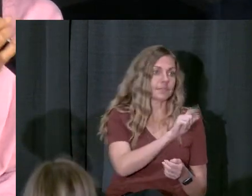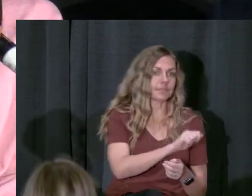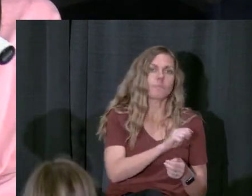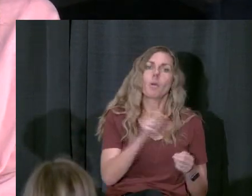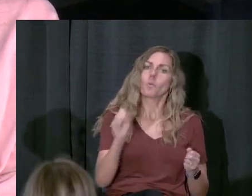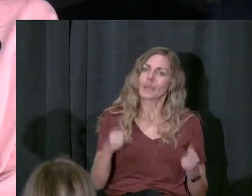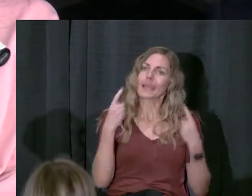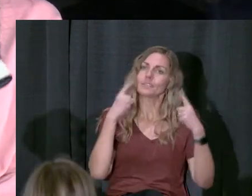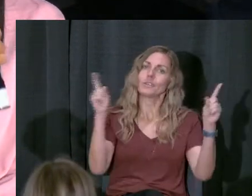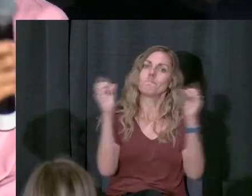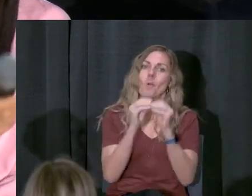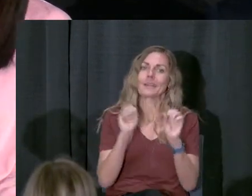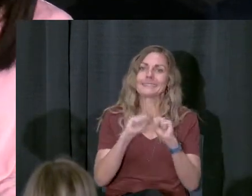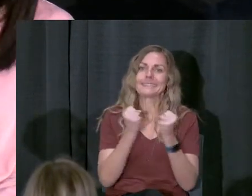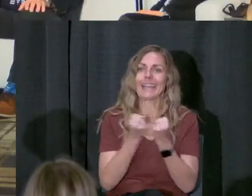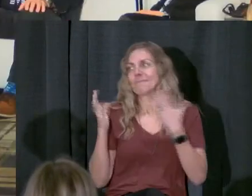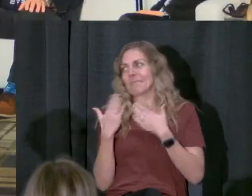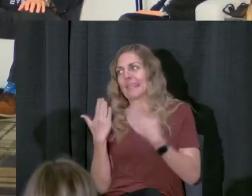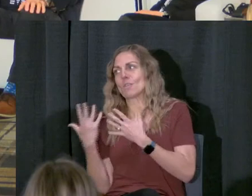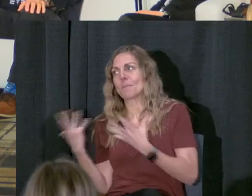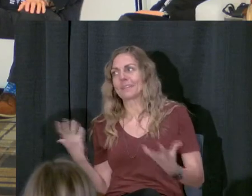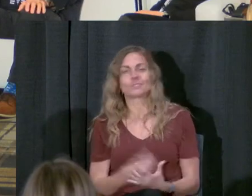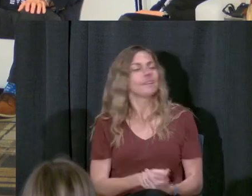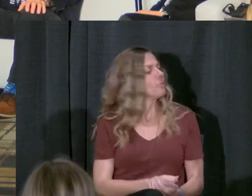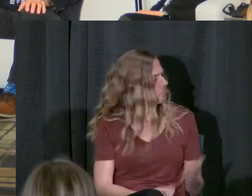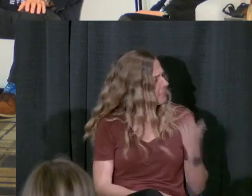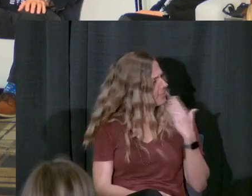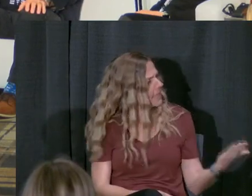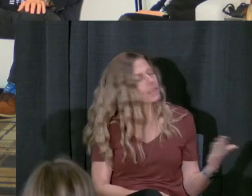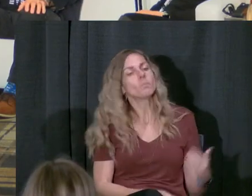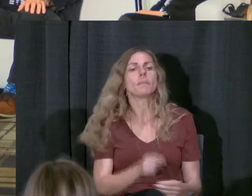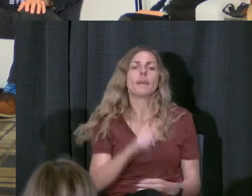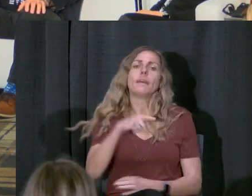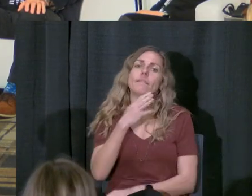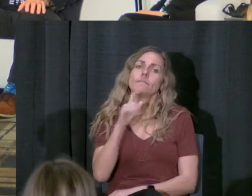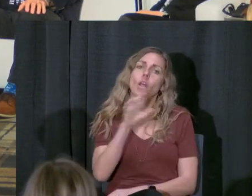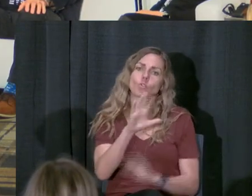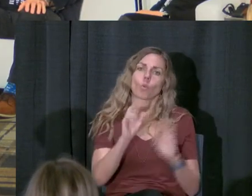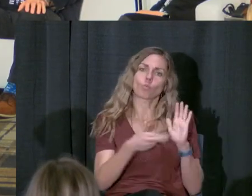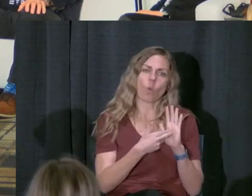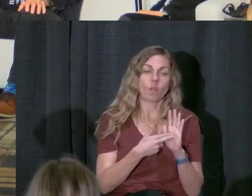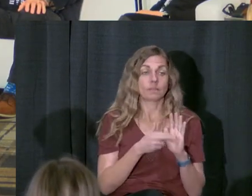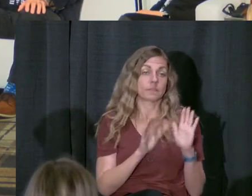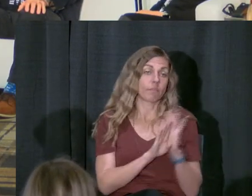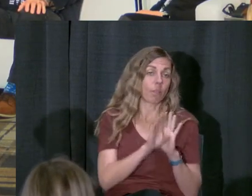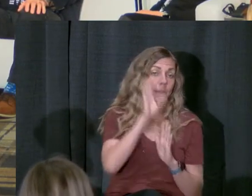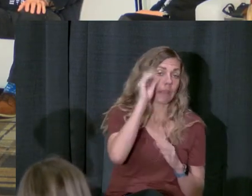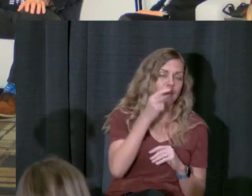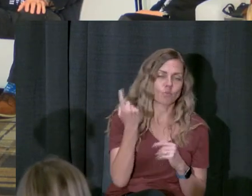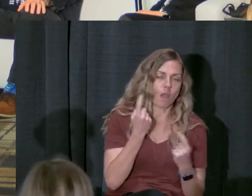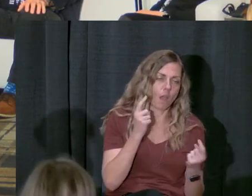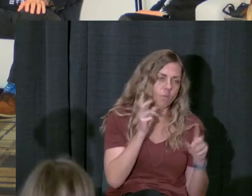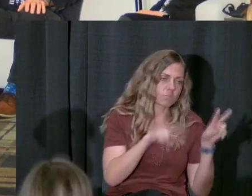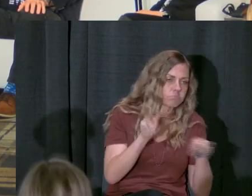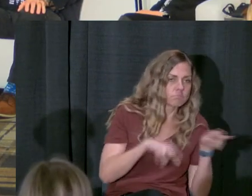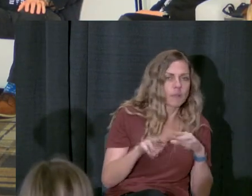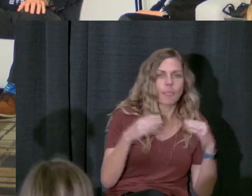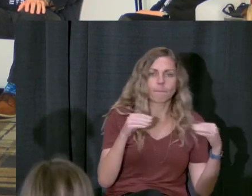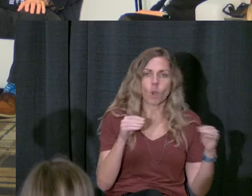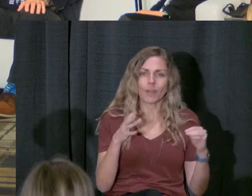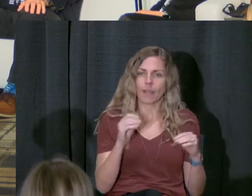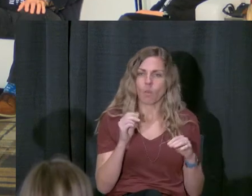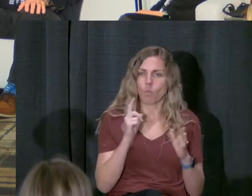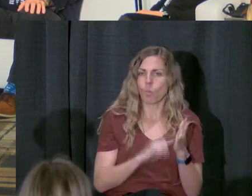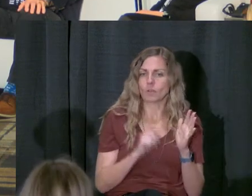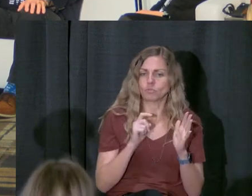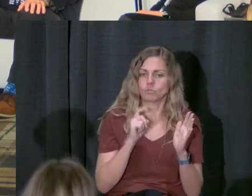understanding. Thank you very much. Thank you. Phil, in your role as a business development guy, always looking at the market and what you picked up here, what do you